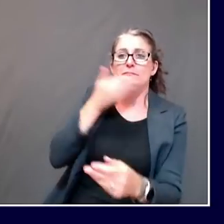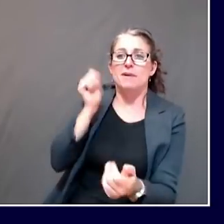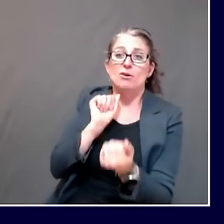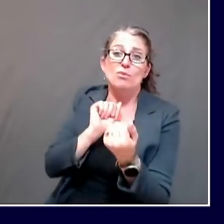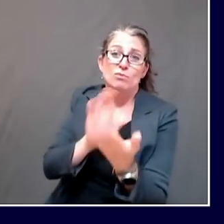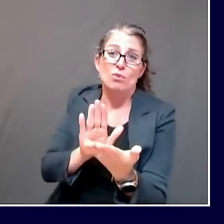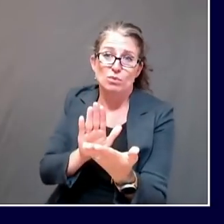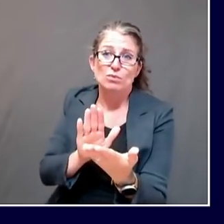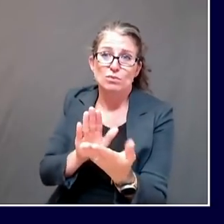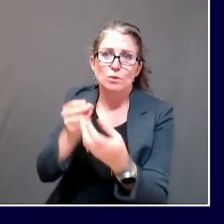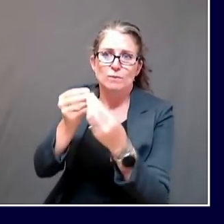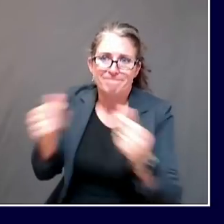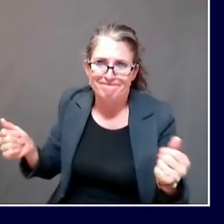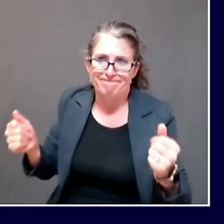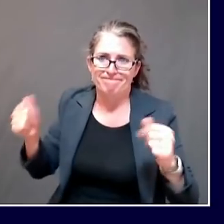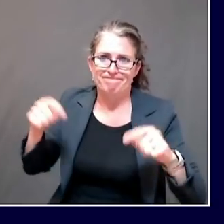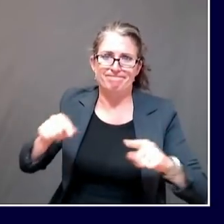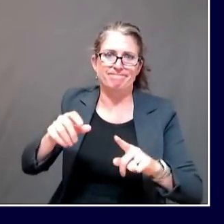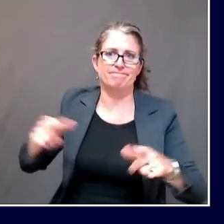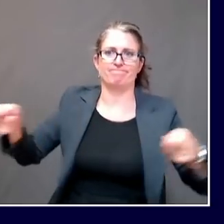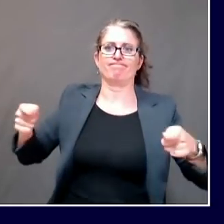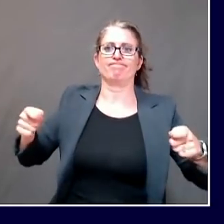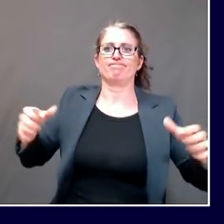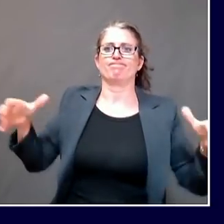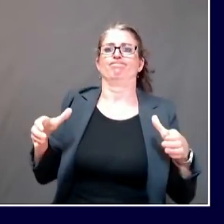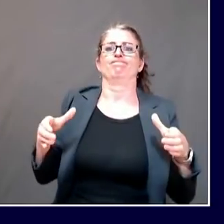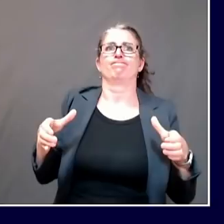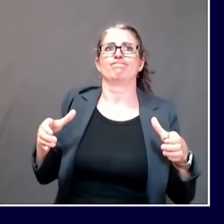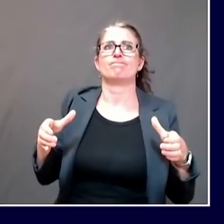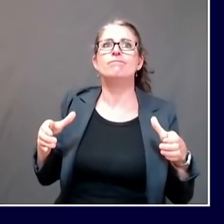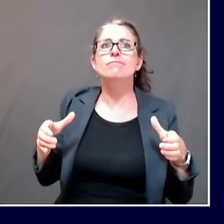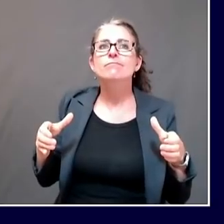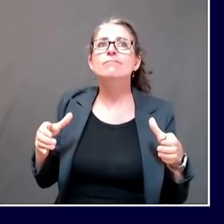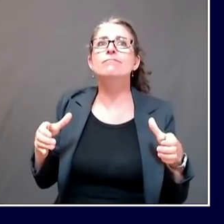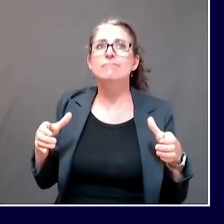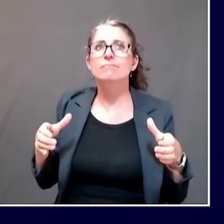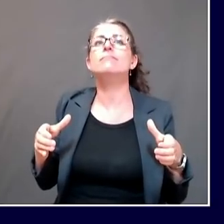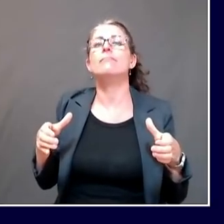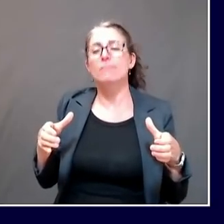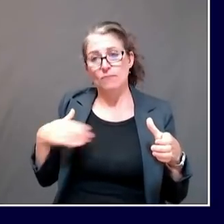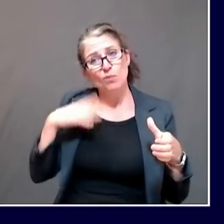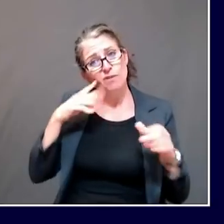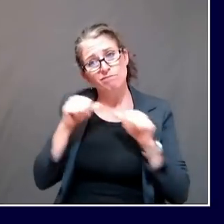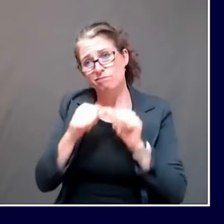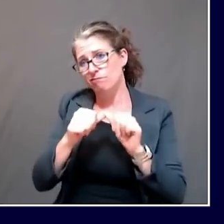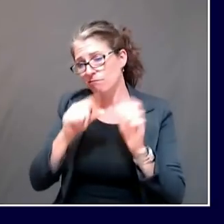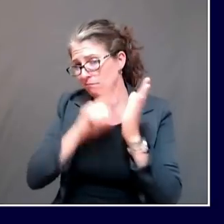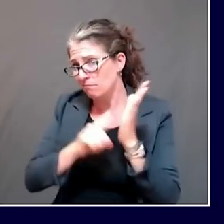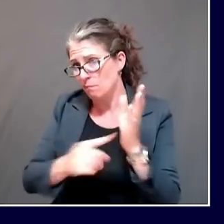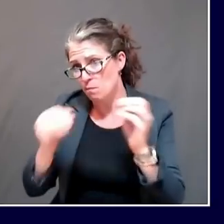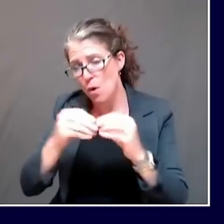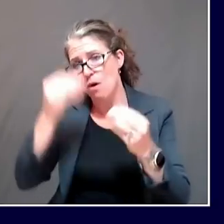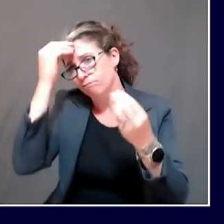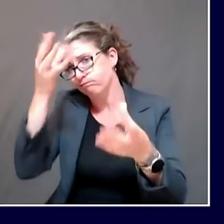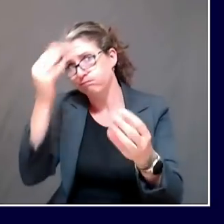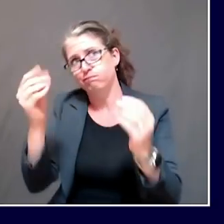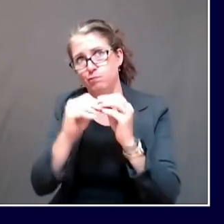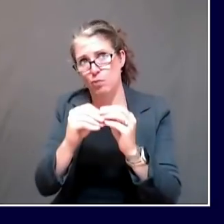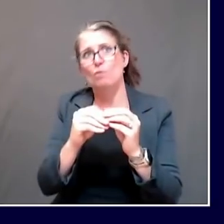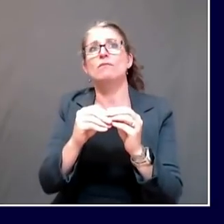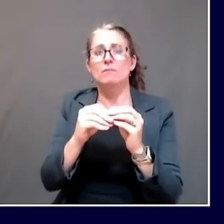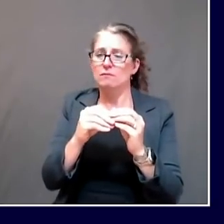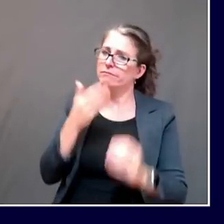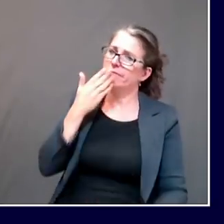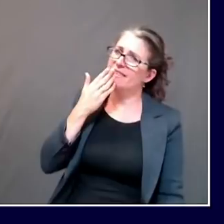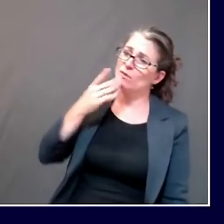hard work, we now know what we know, and I'd like to take a second to recognize all of those efforts. I'd like now to turn to provide a